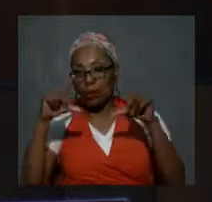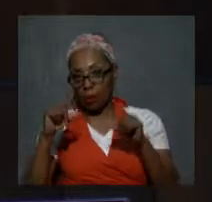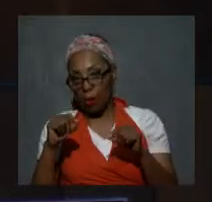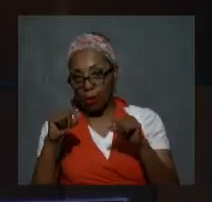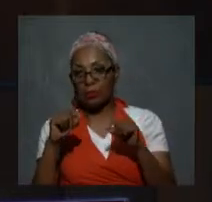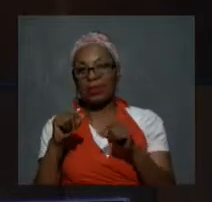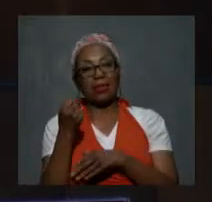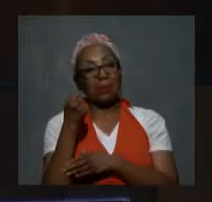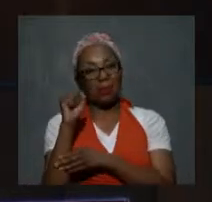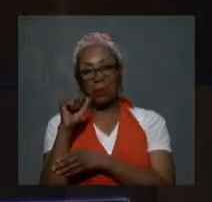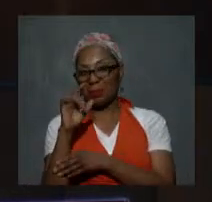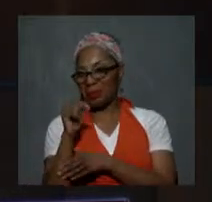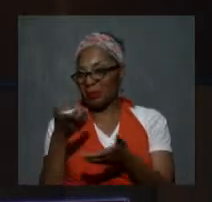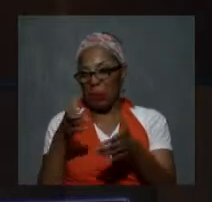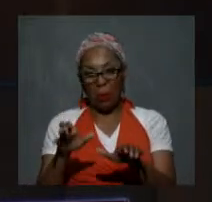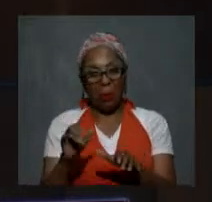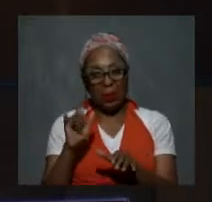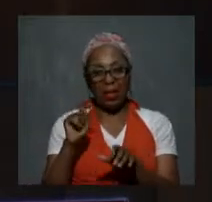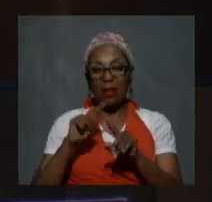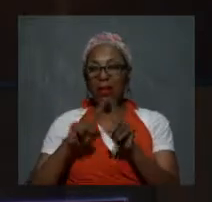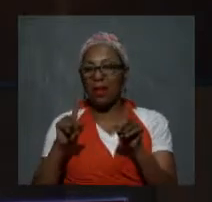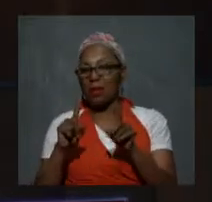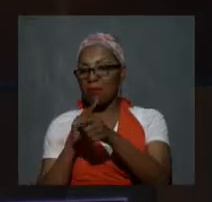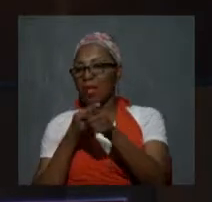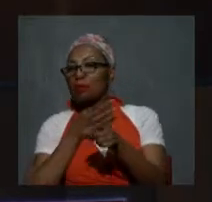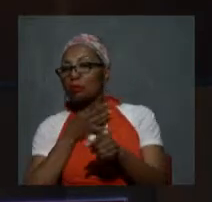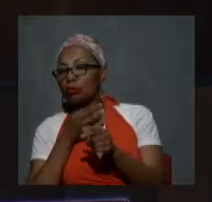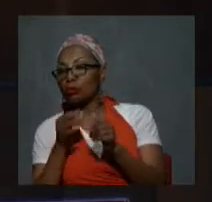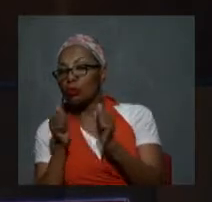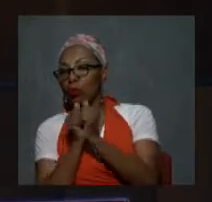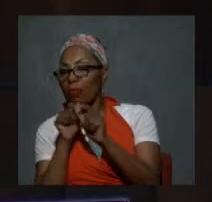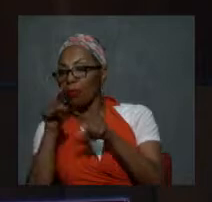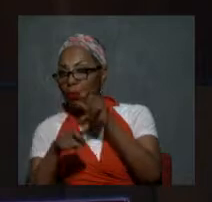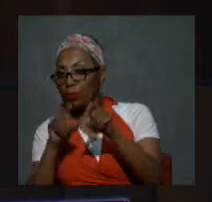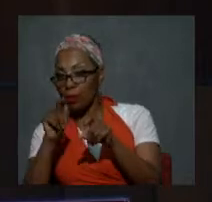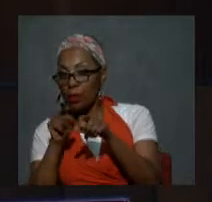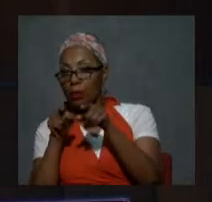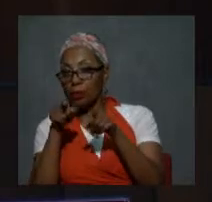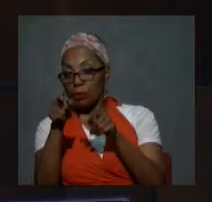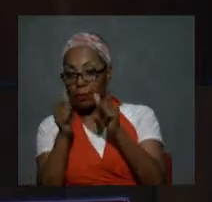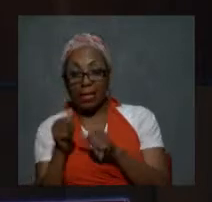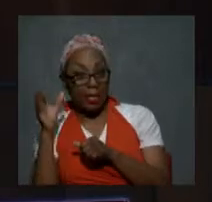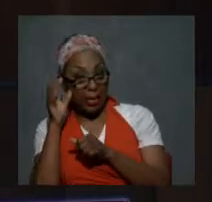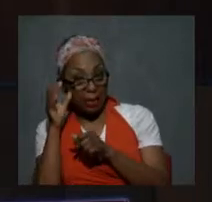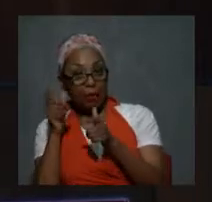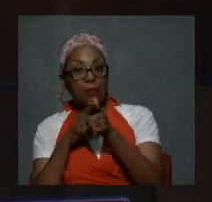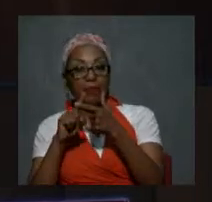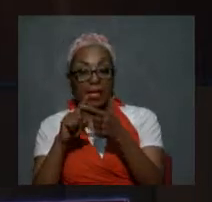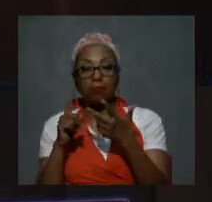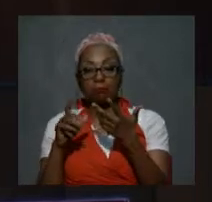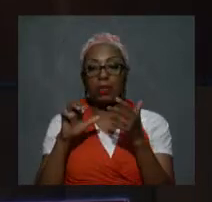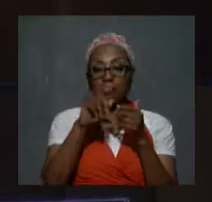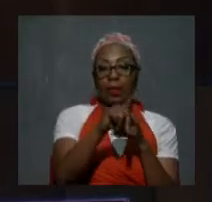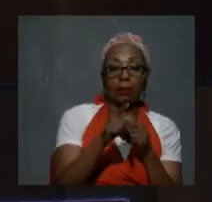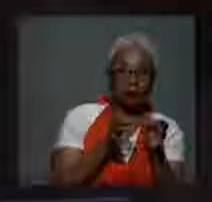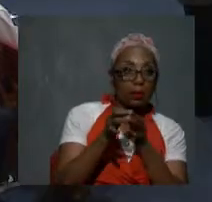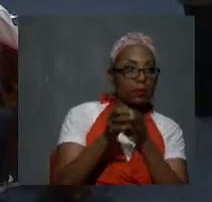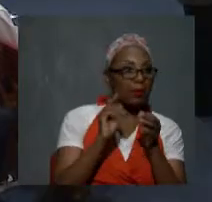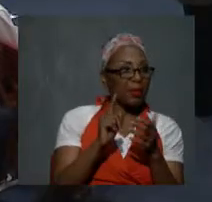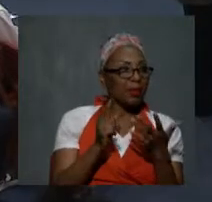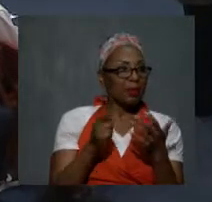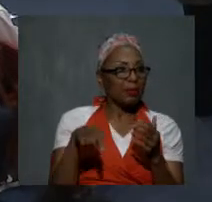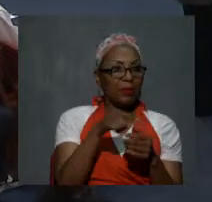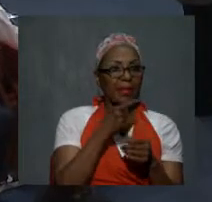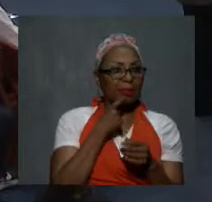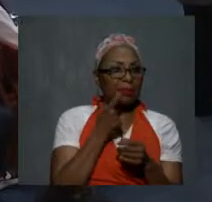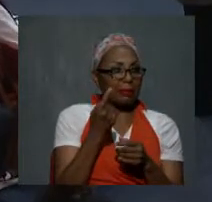in opposition or with questions. So, and then you can hear those and come back to those. Walter, could we go back to the last slide that